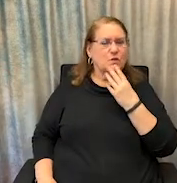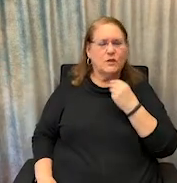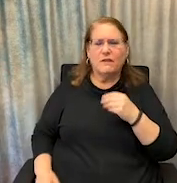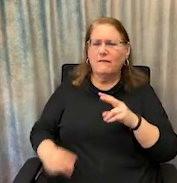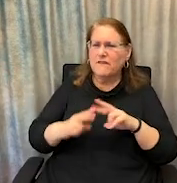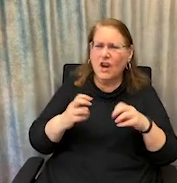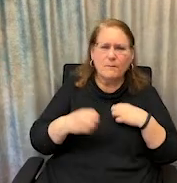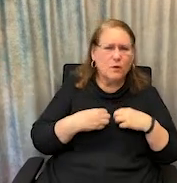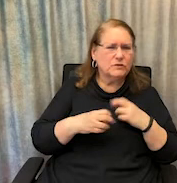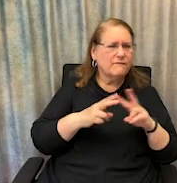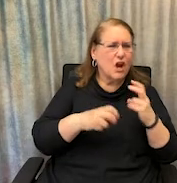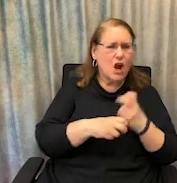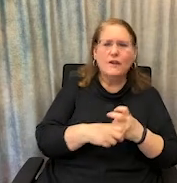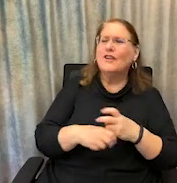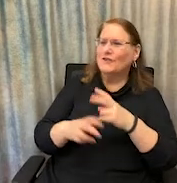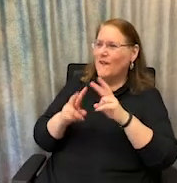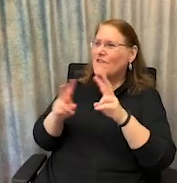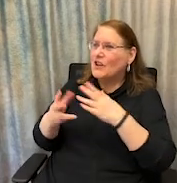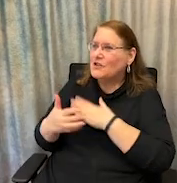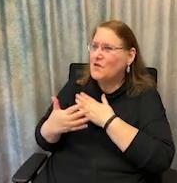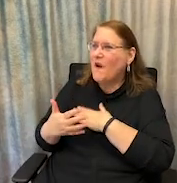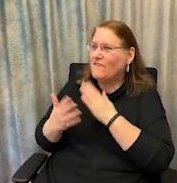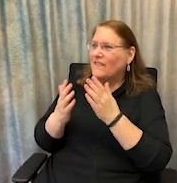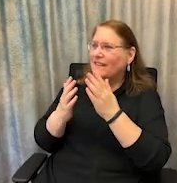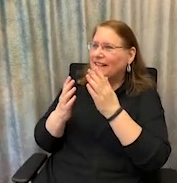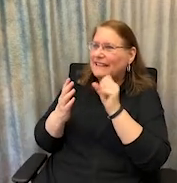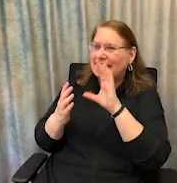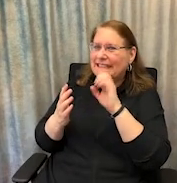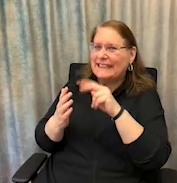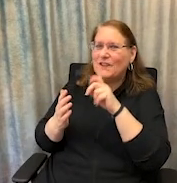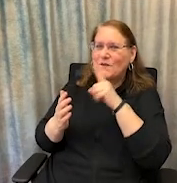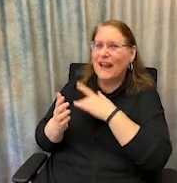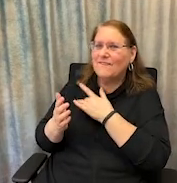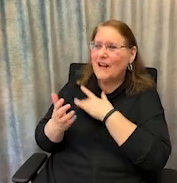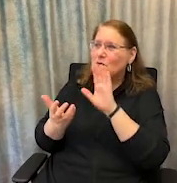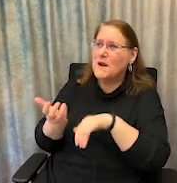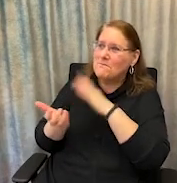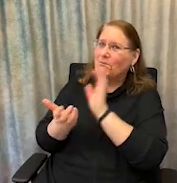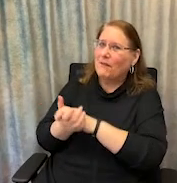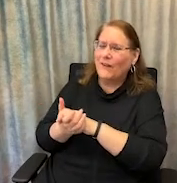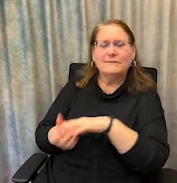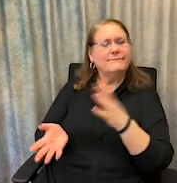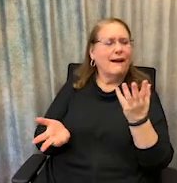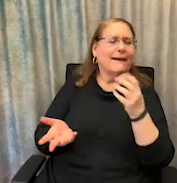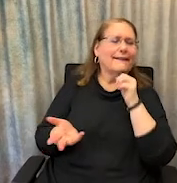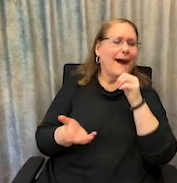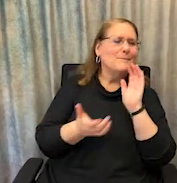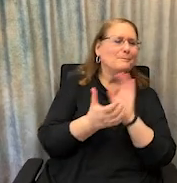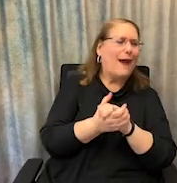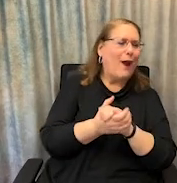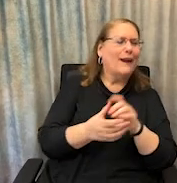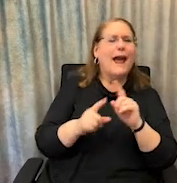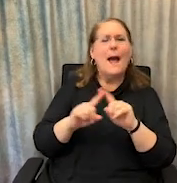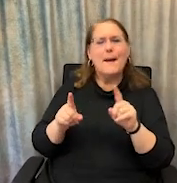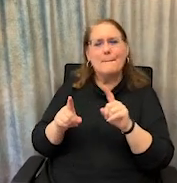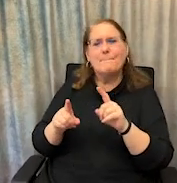Hmm. Wow. So a very joyful scene. Like you feel you were actually married. Not married, but